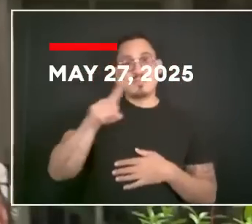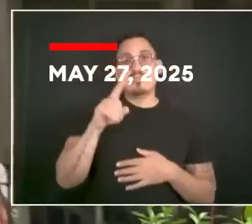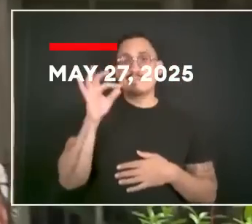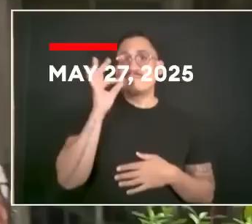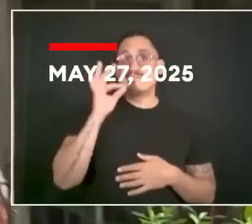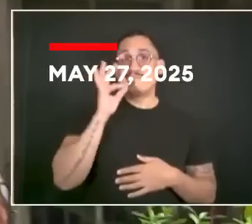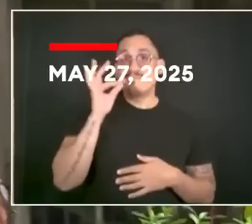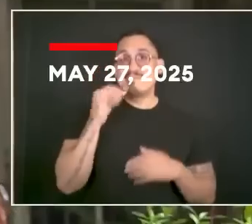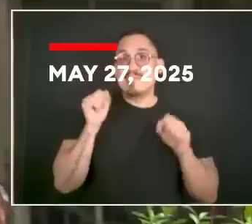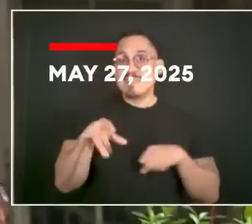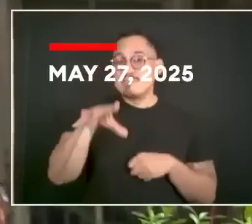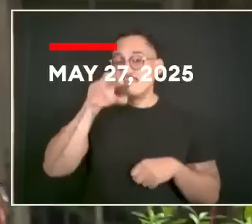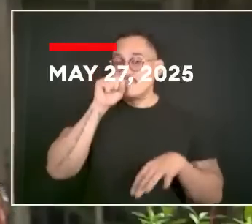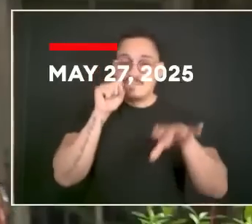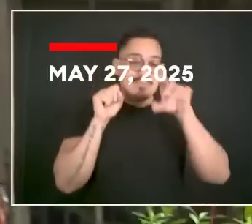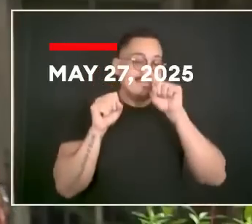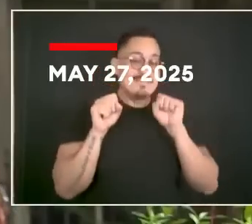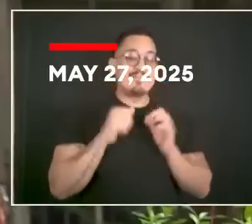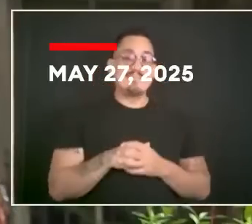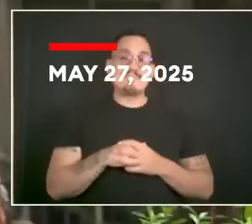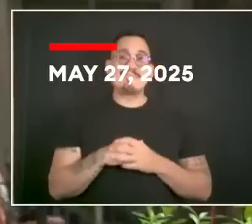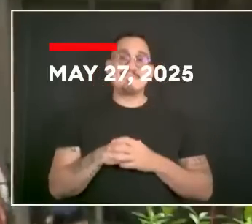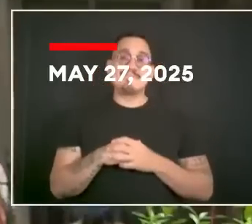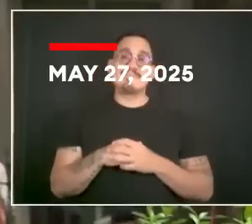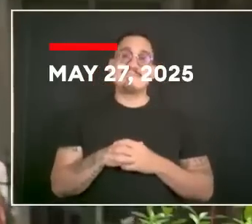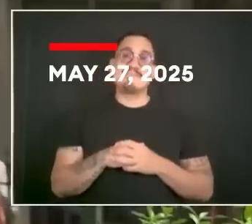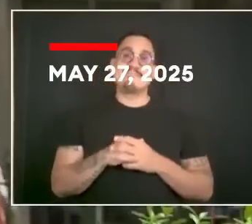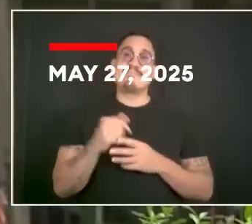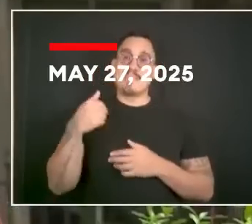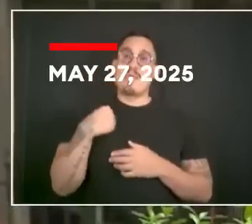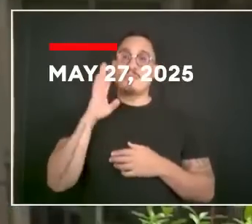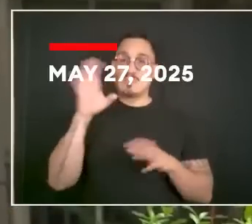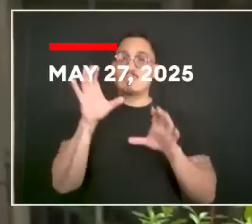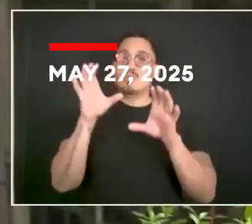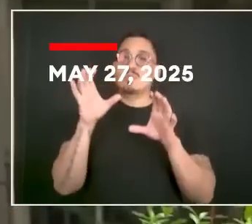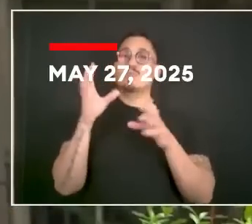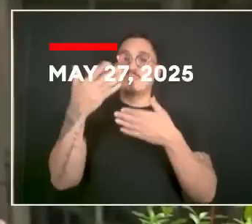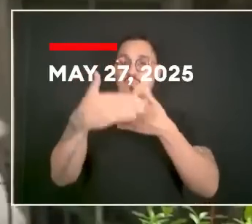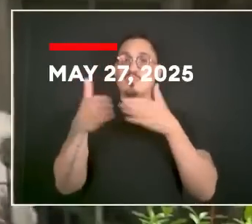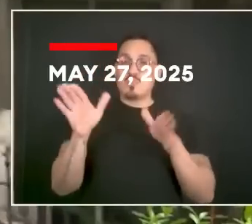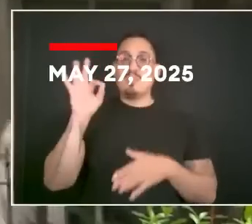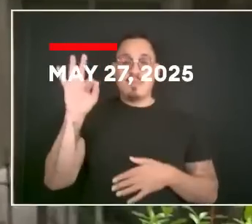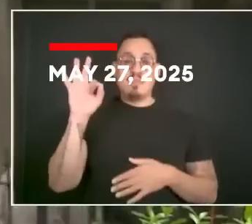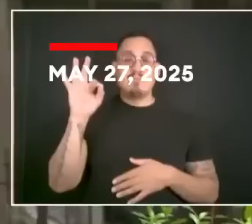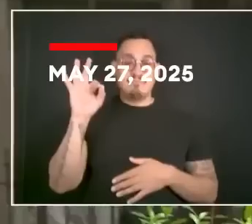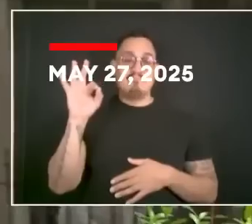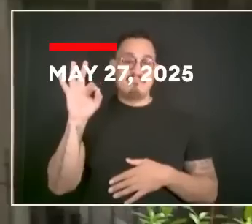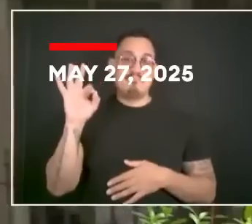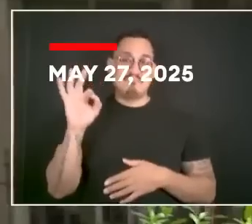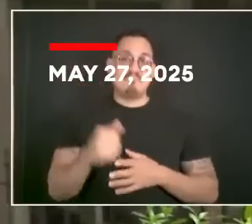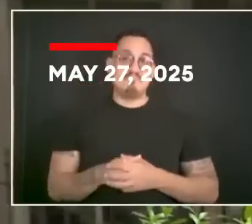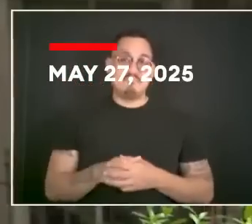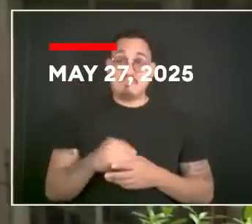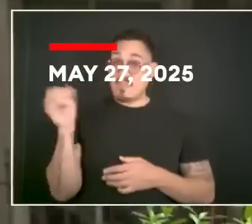it. So no, I'm gonna do a day in room 9. You know that? Okay, FDM.